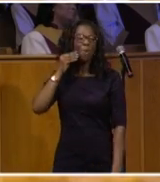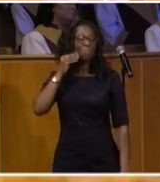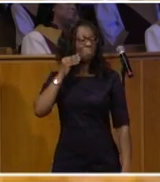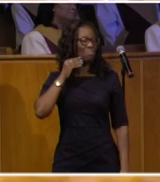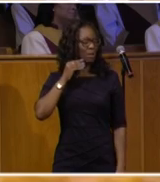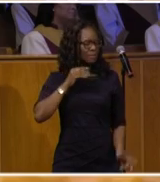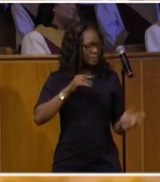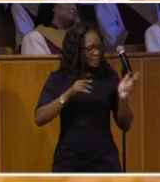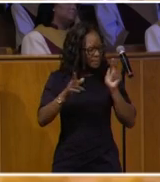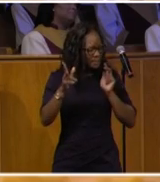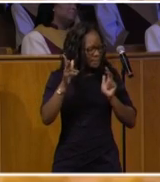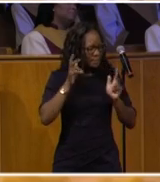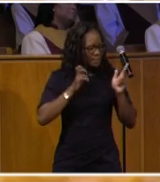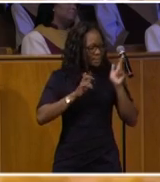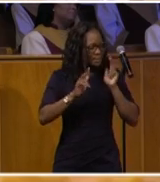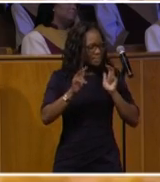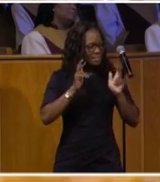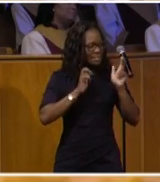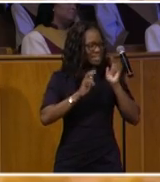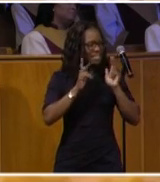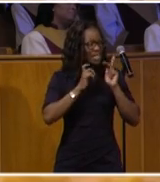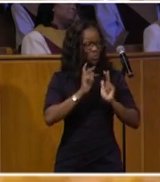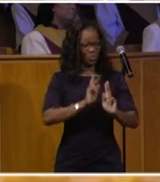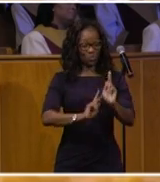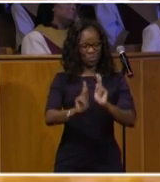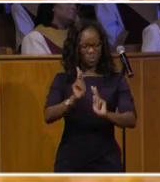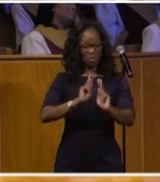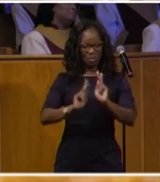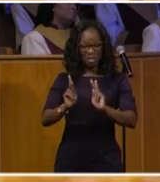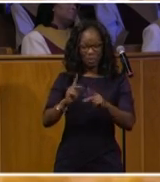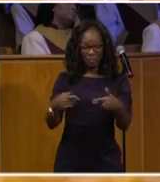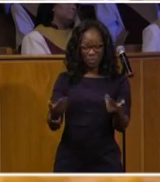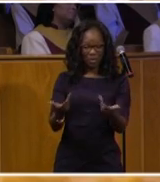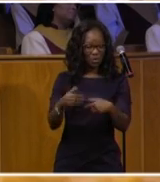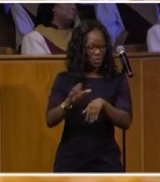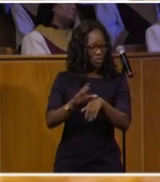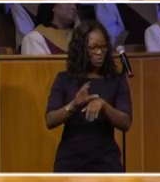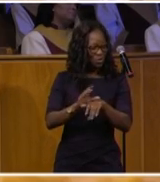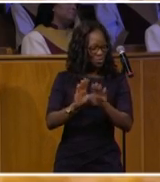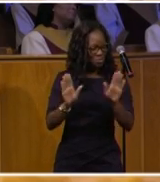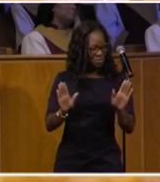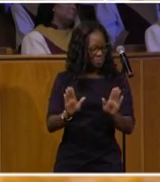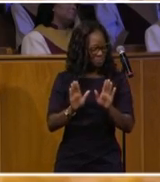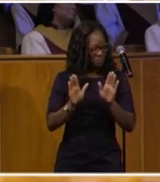him, listening to these people hearing what they have to say.